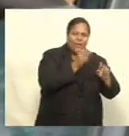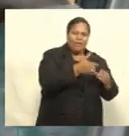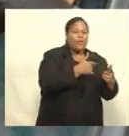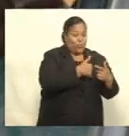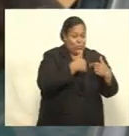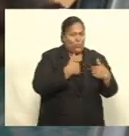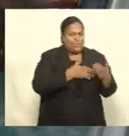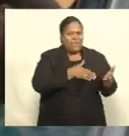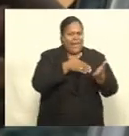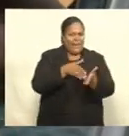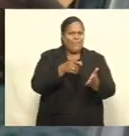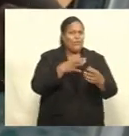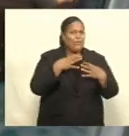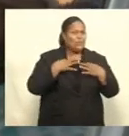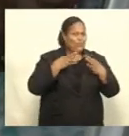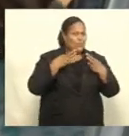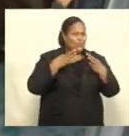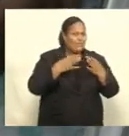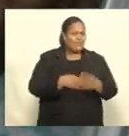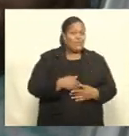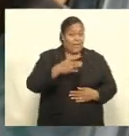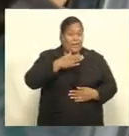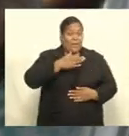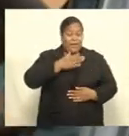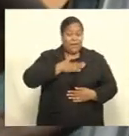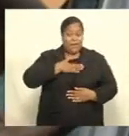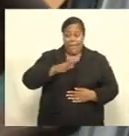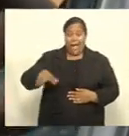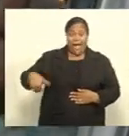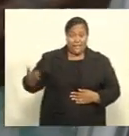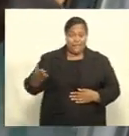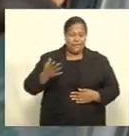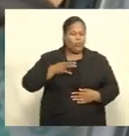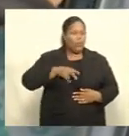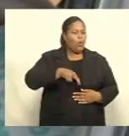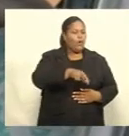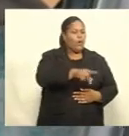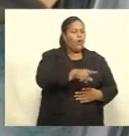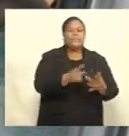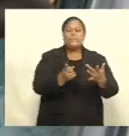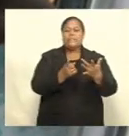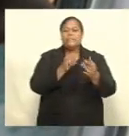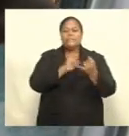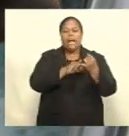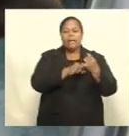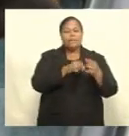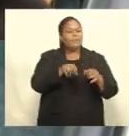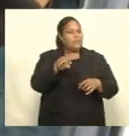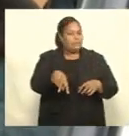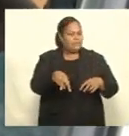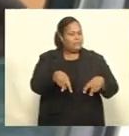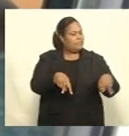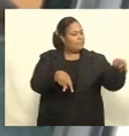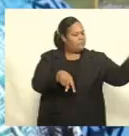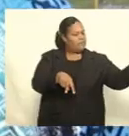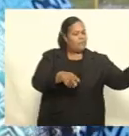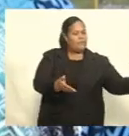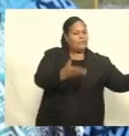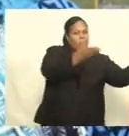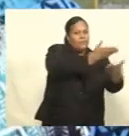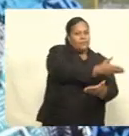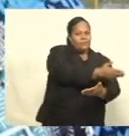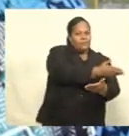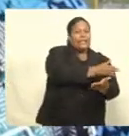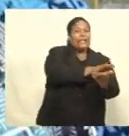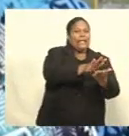clothes. My husband has just walked to the other side to meet his son, who's getting clean clothes, so they're just exchanging.